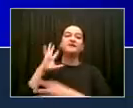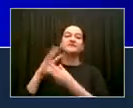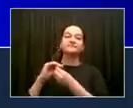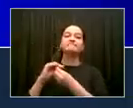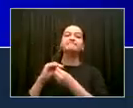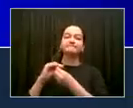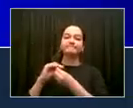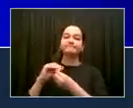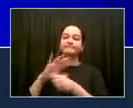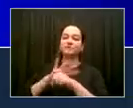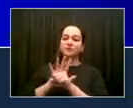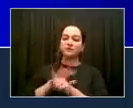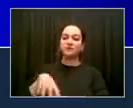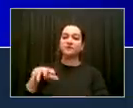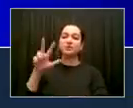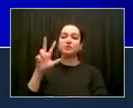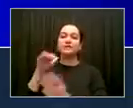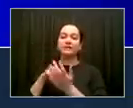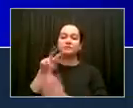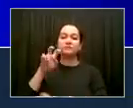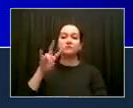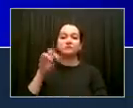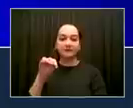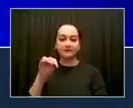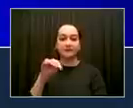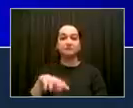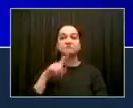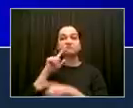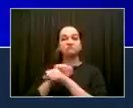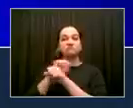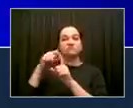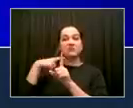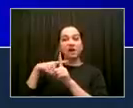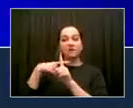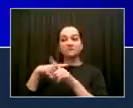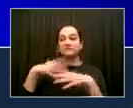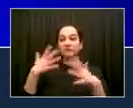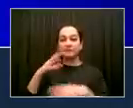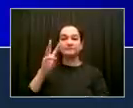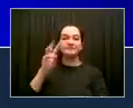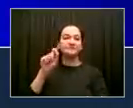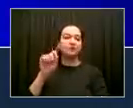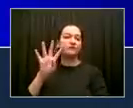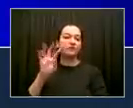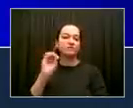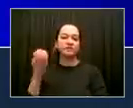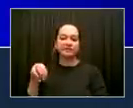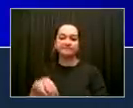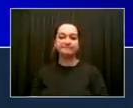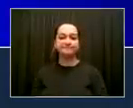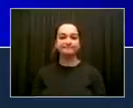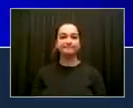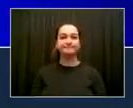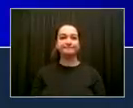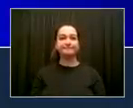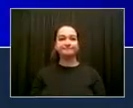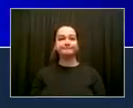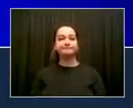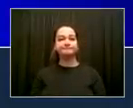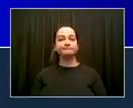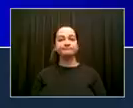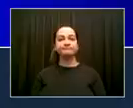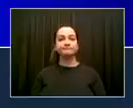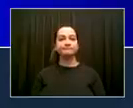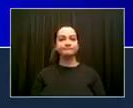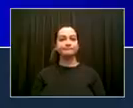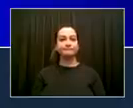3,270 cases. Number three, percentage of people testing positive citywide for COVID-19, 7-day rolling average. Today's report,